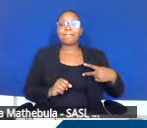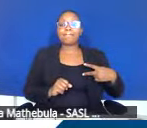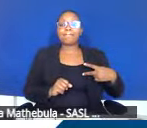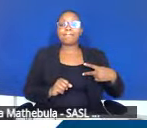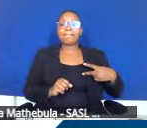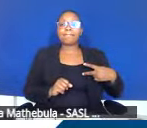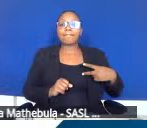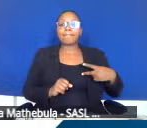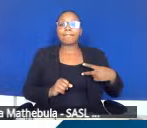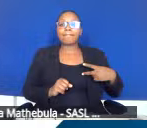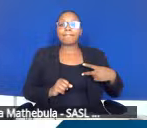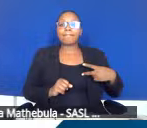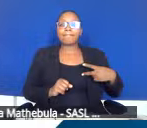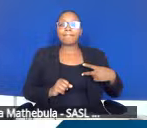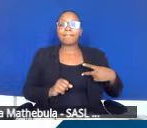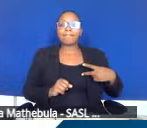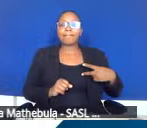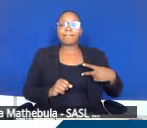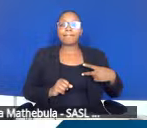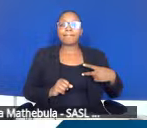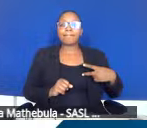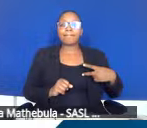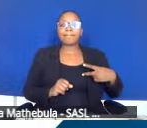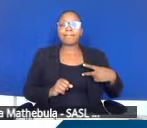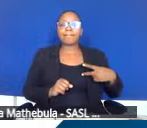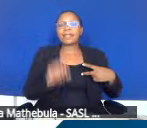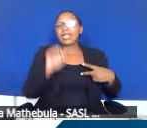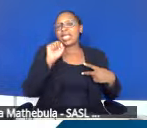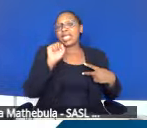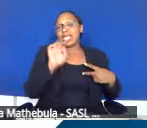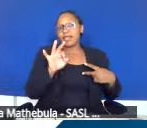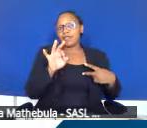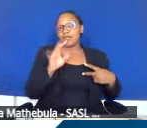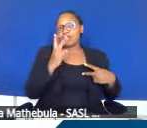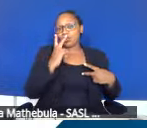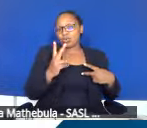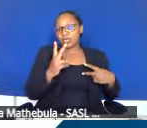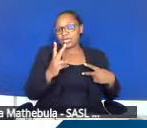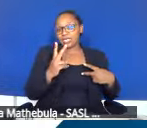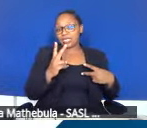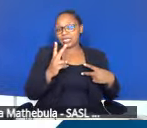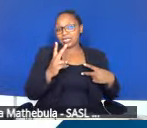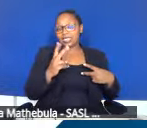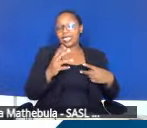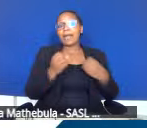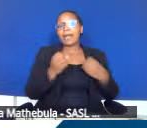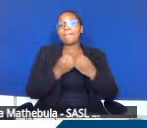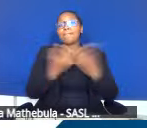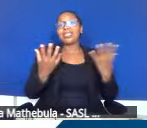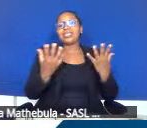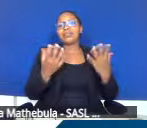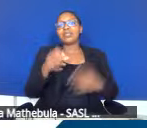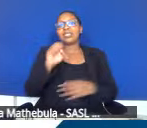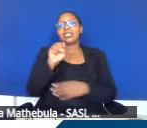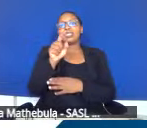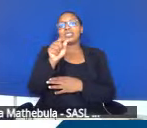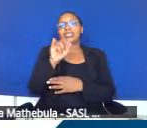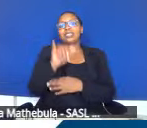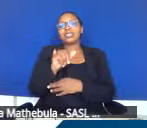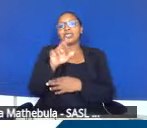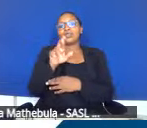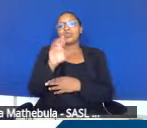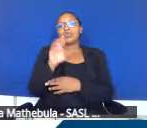is if we look at multiple sclerosis, it's a neurological condition.